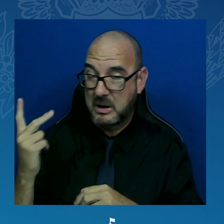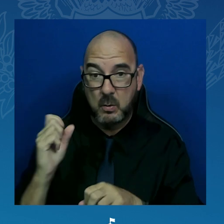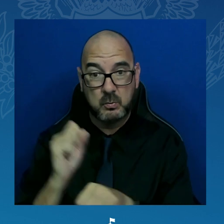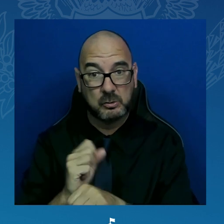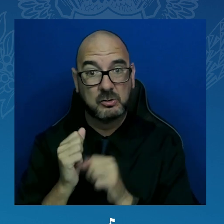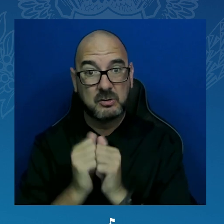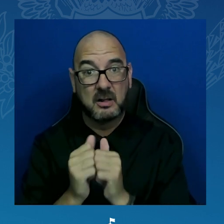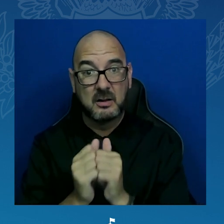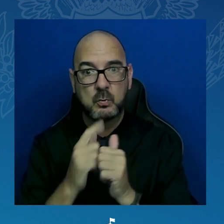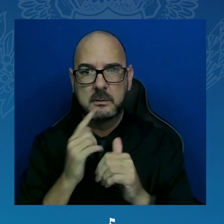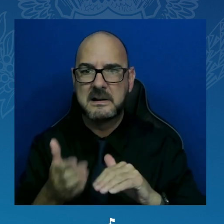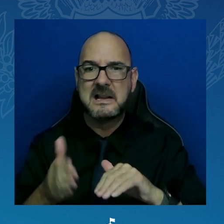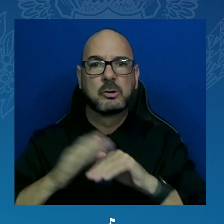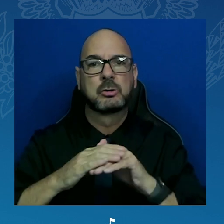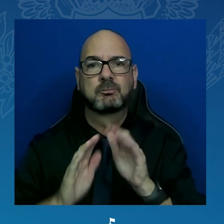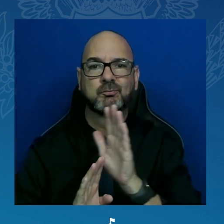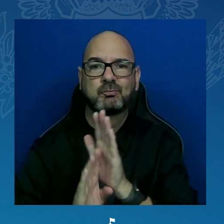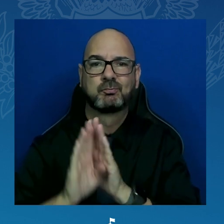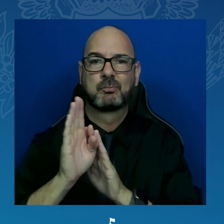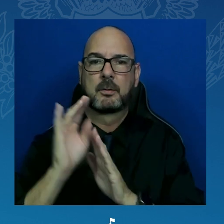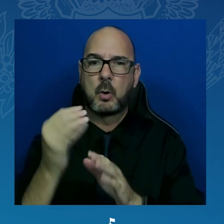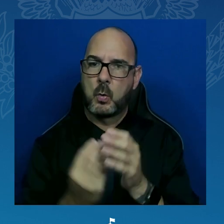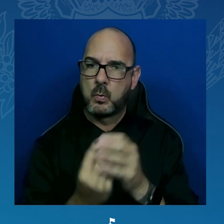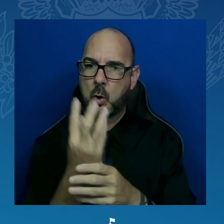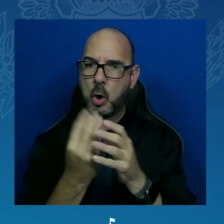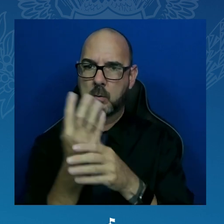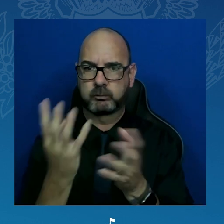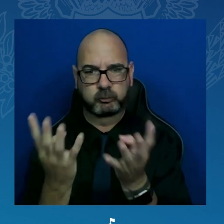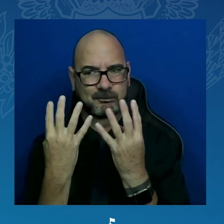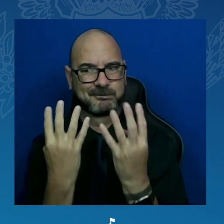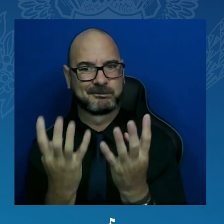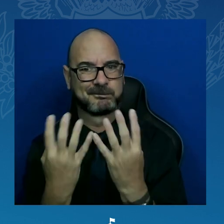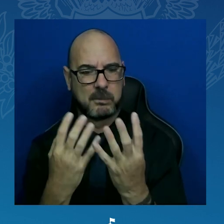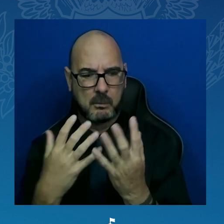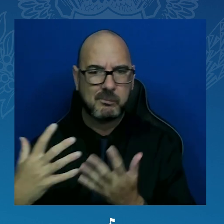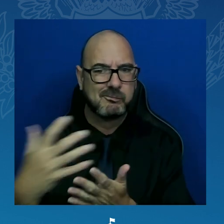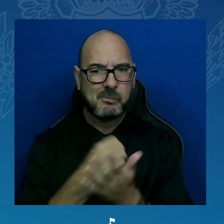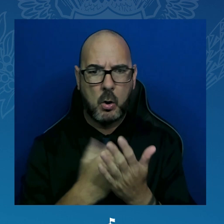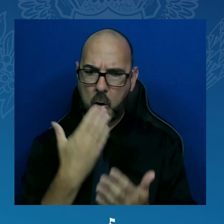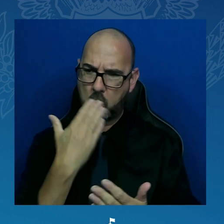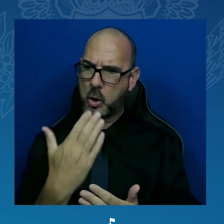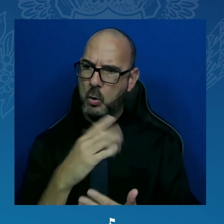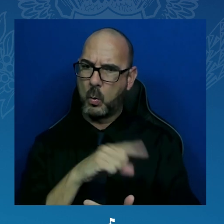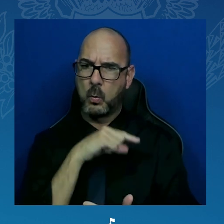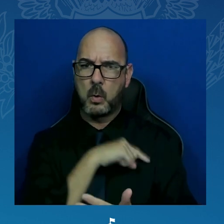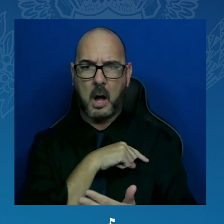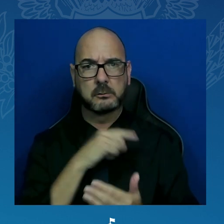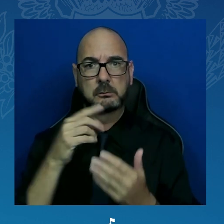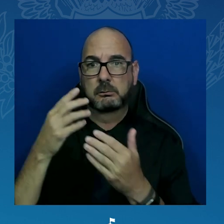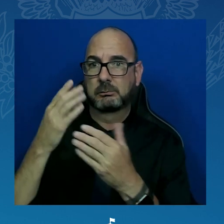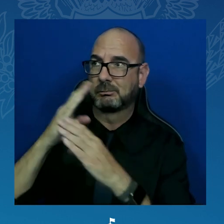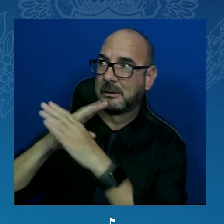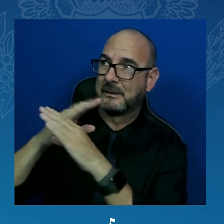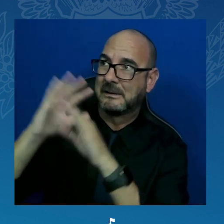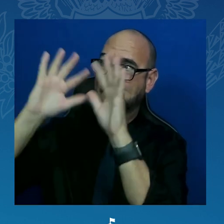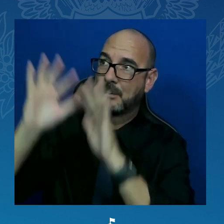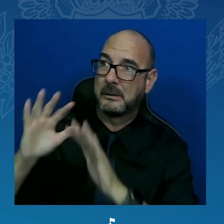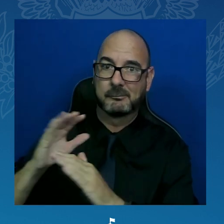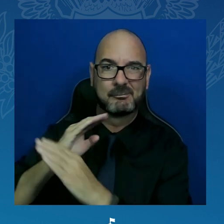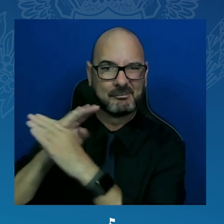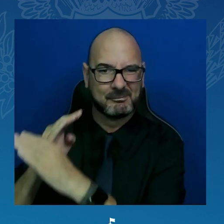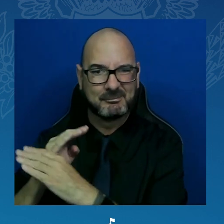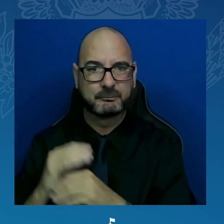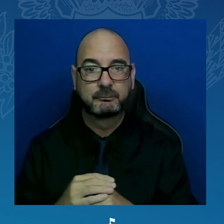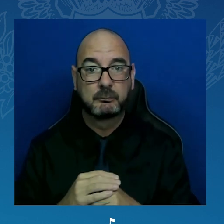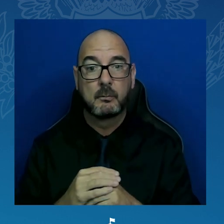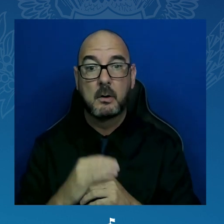increase yield and crop quality while addressing the climate crisis as well. The U.S.-Israeli partnership on this